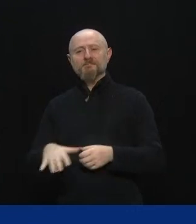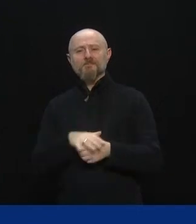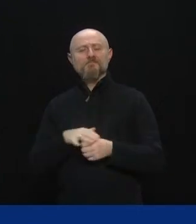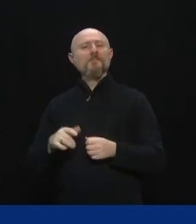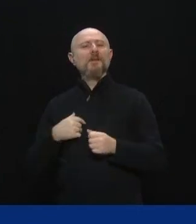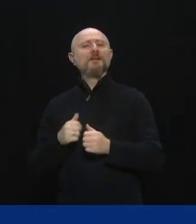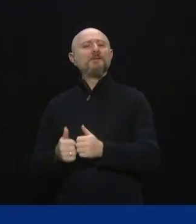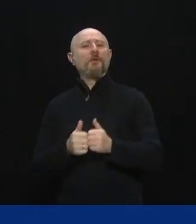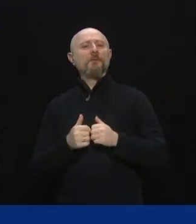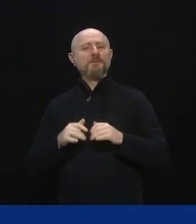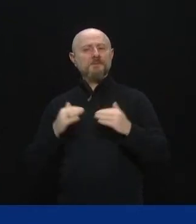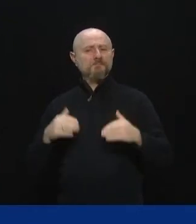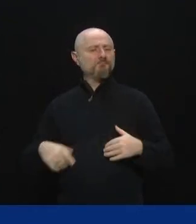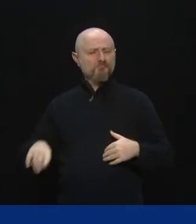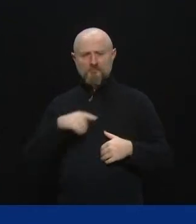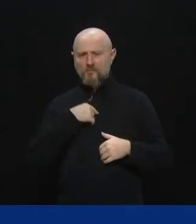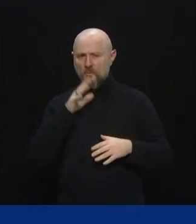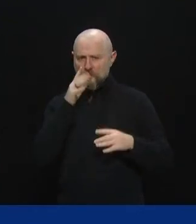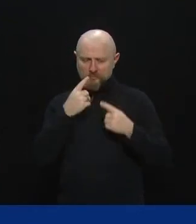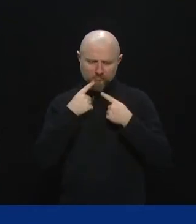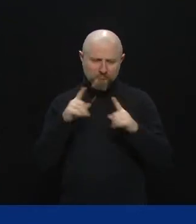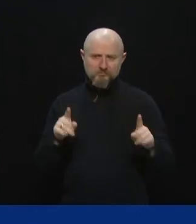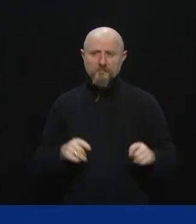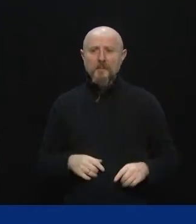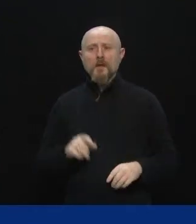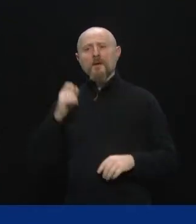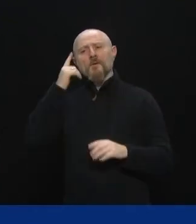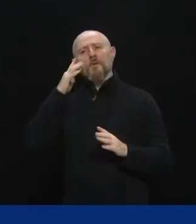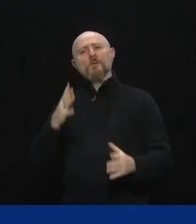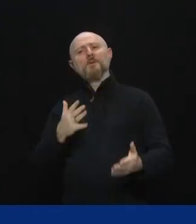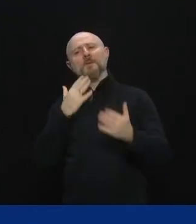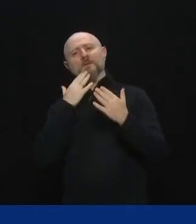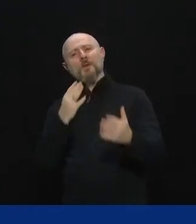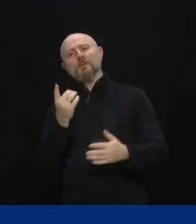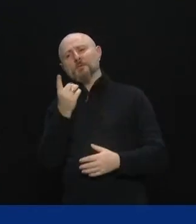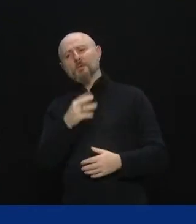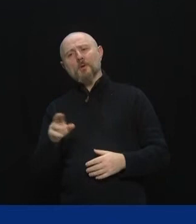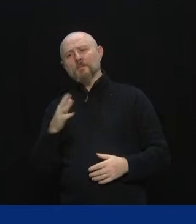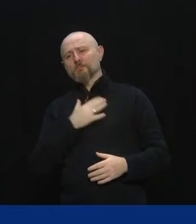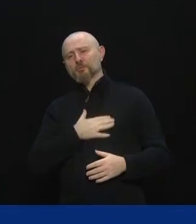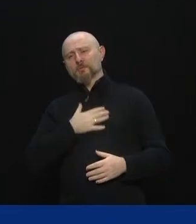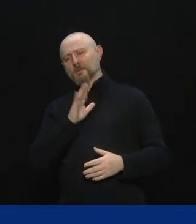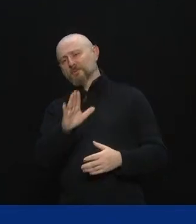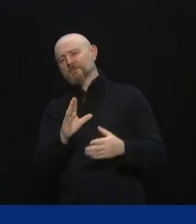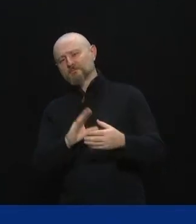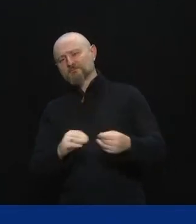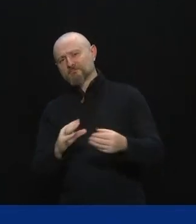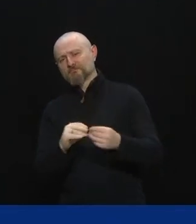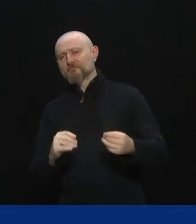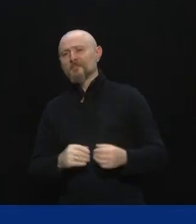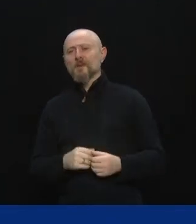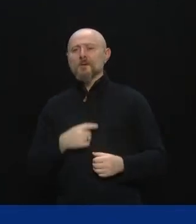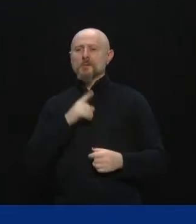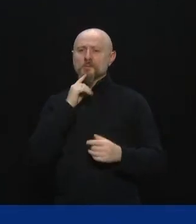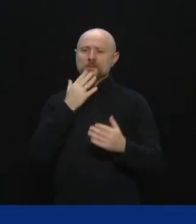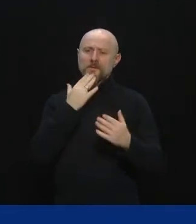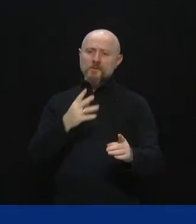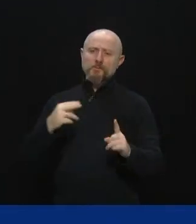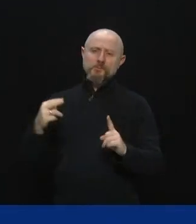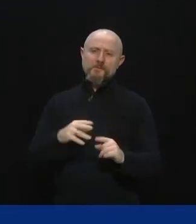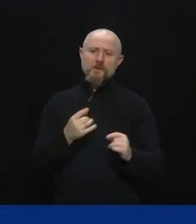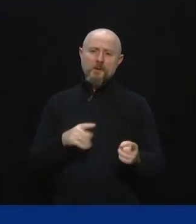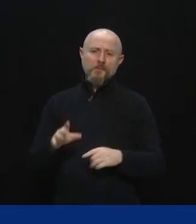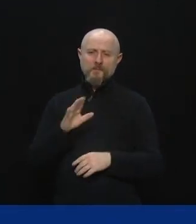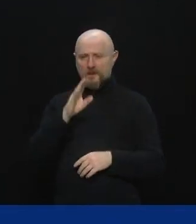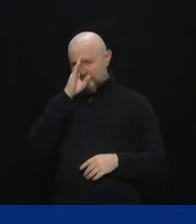get through this together. Thank you, Dr. Corwin. Appreciate your analysis today and a bird's eye view of what's actually happening in our hospitals. So thank